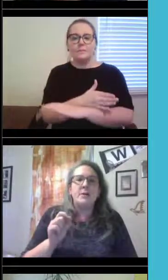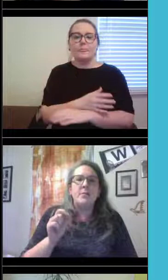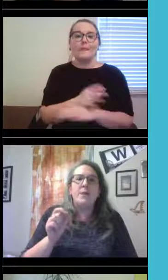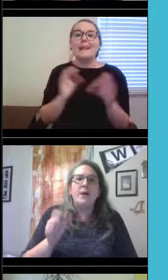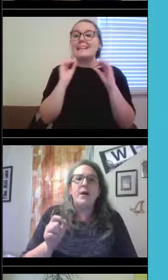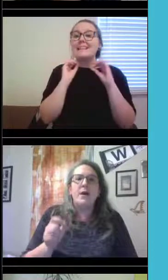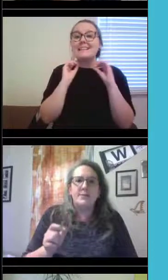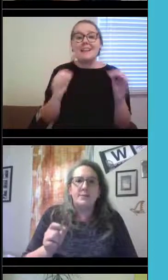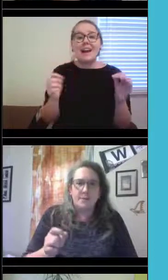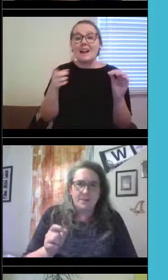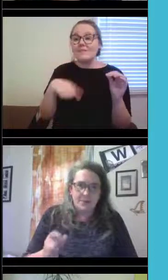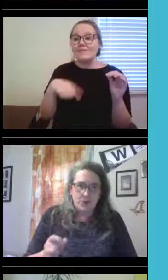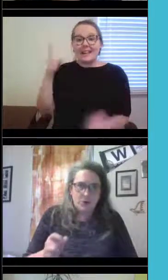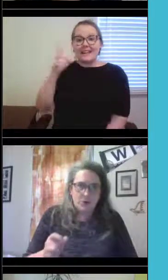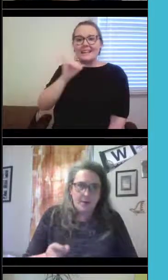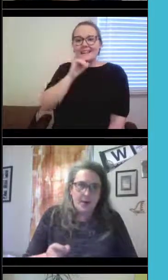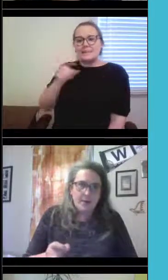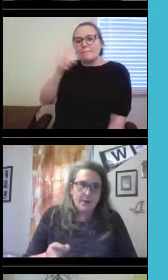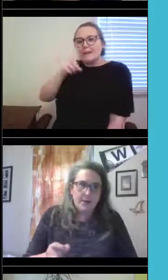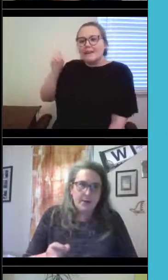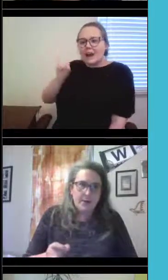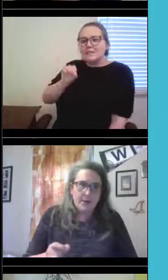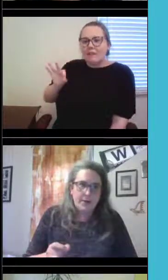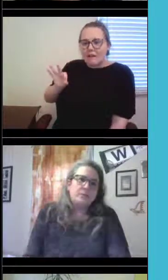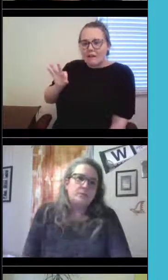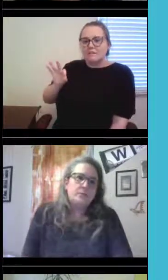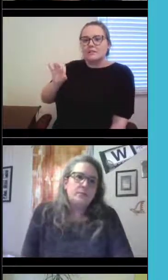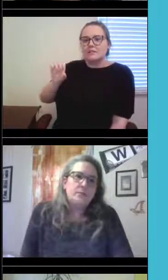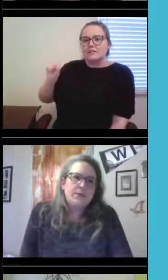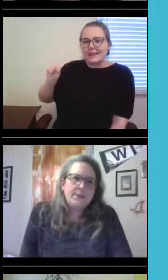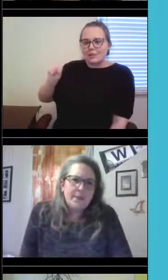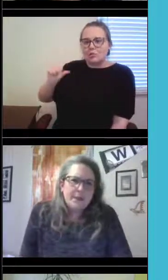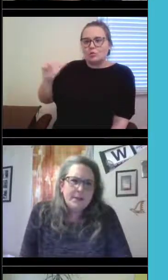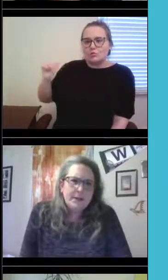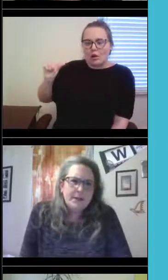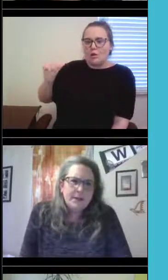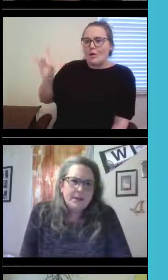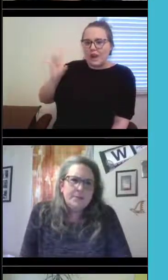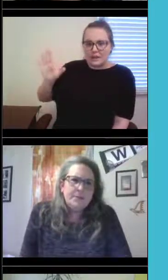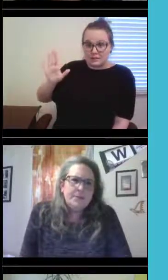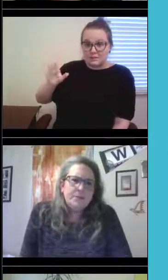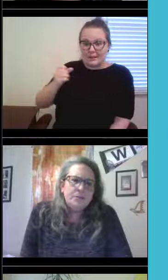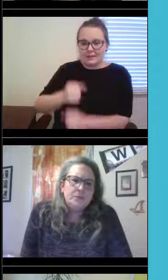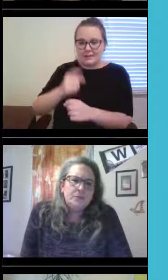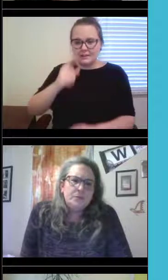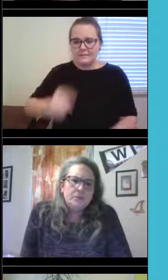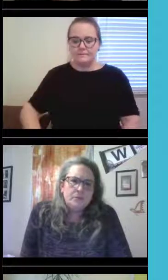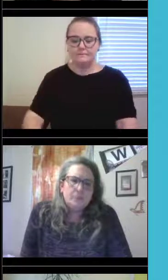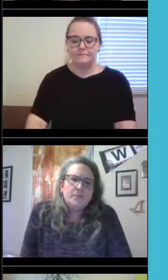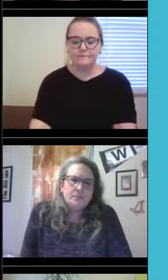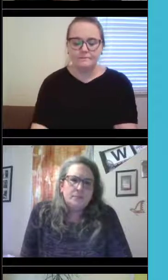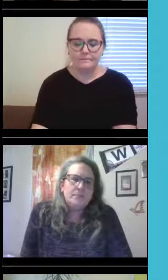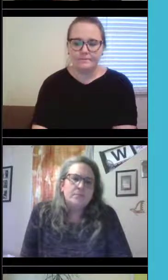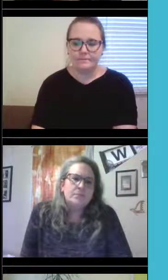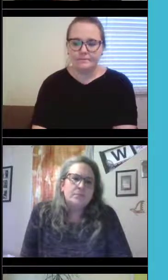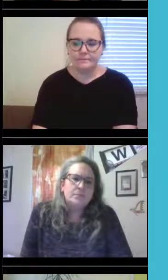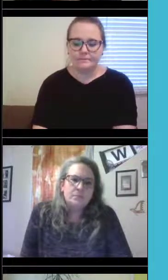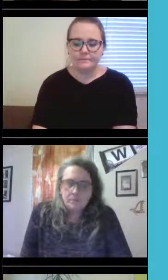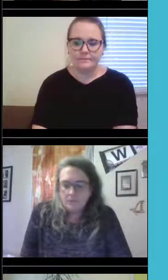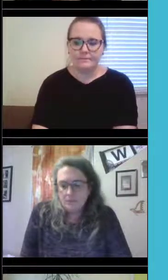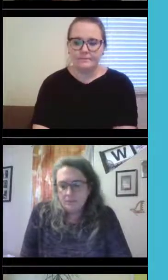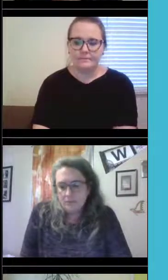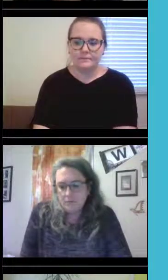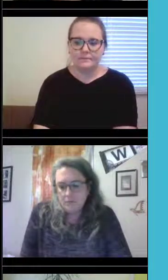is because of the sexual violence. Does that make sense? Yes, thank you, Kris.